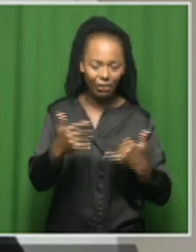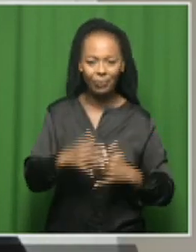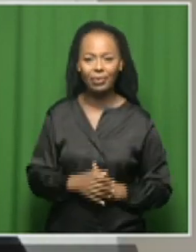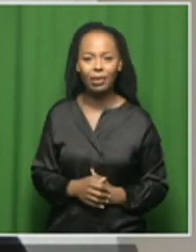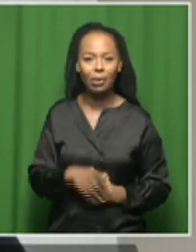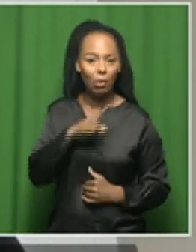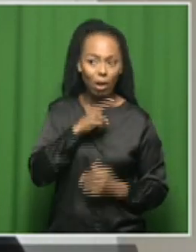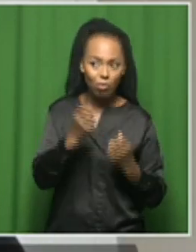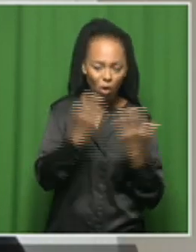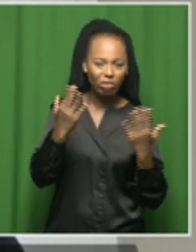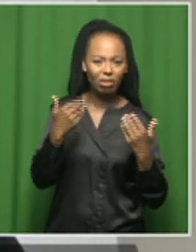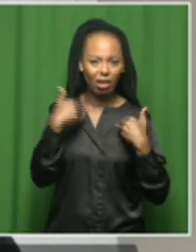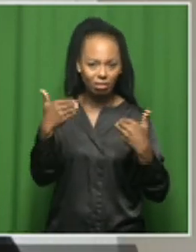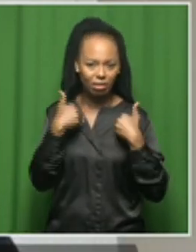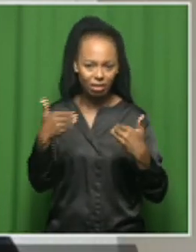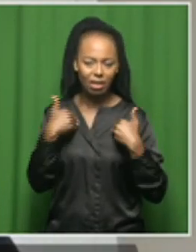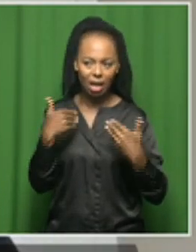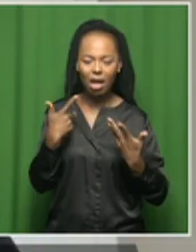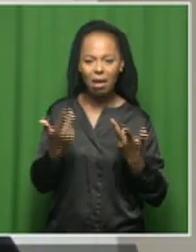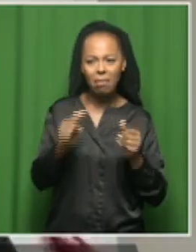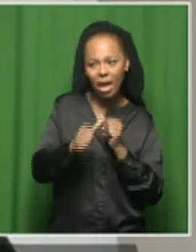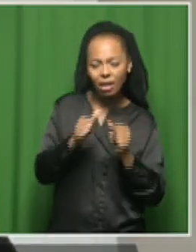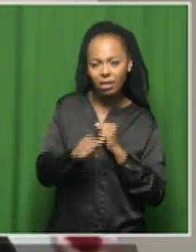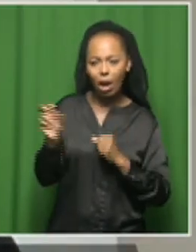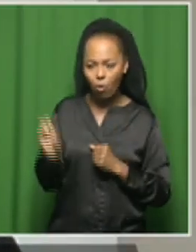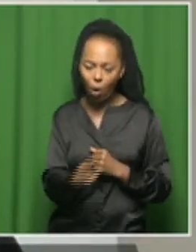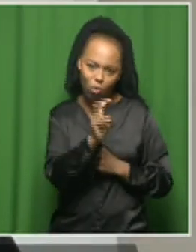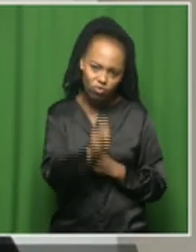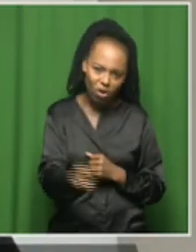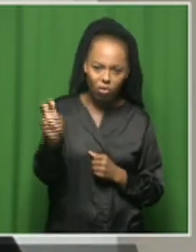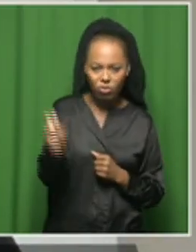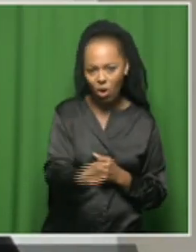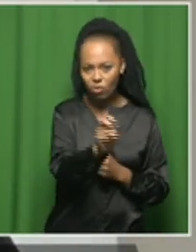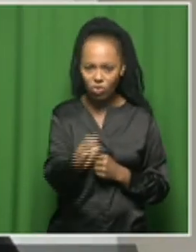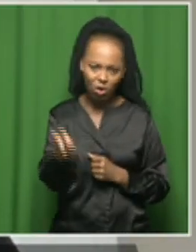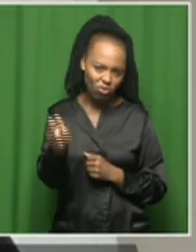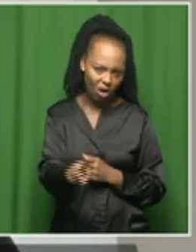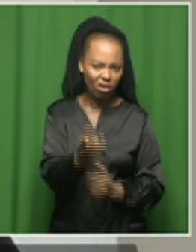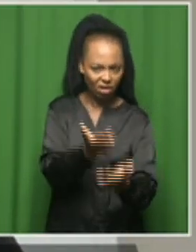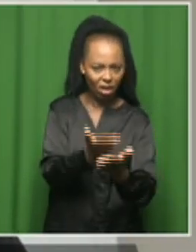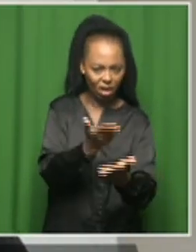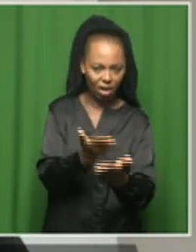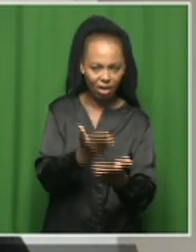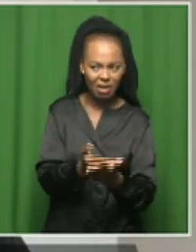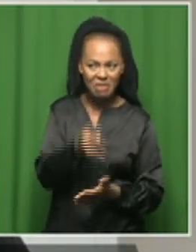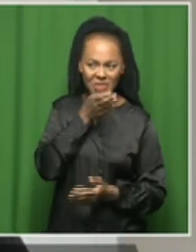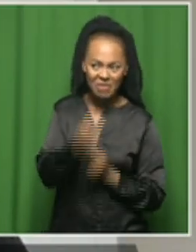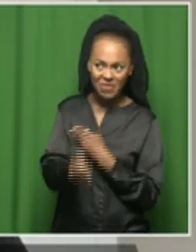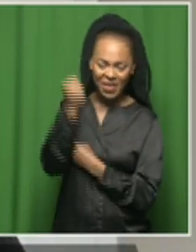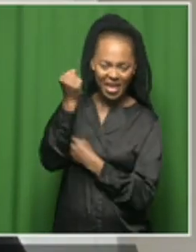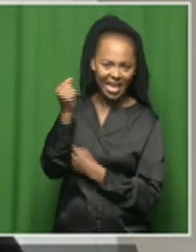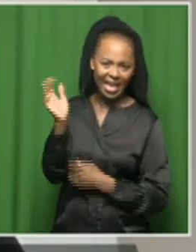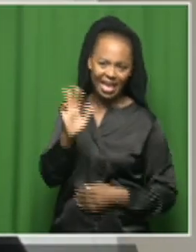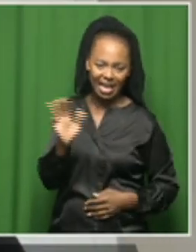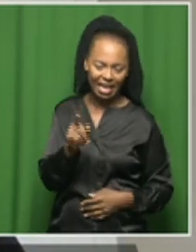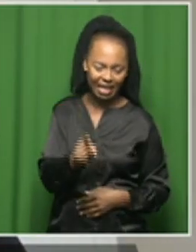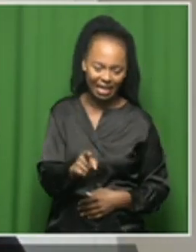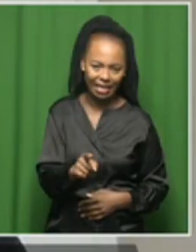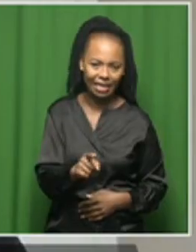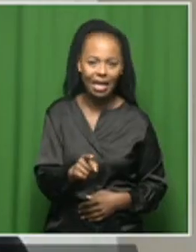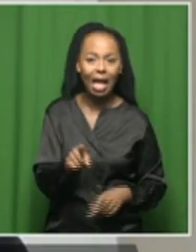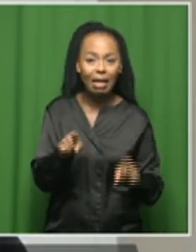activities, go for a hike, go for a walk, and don't center a lot of things around alcohol. And in between it